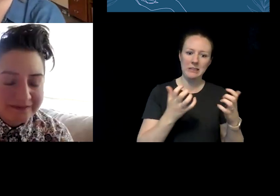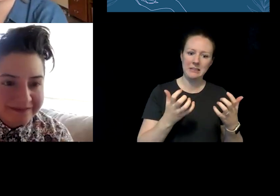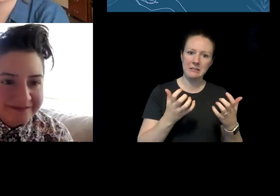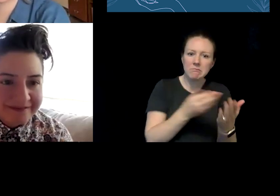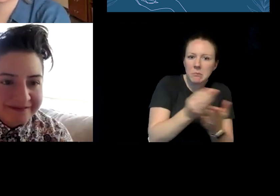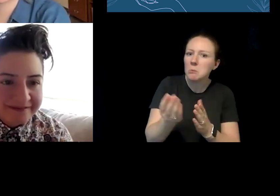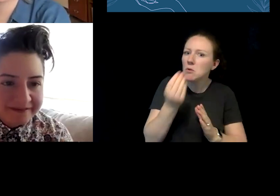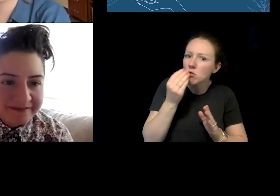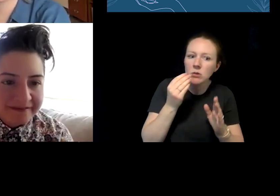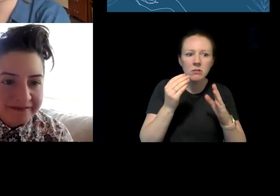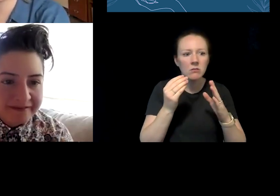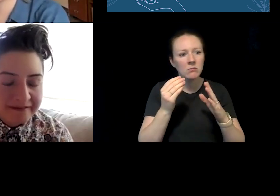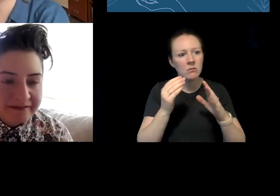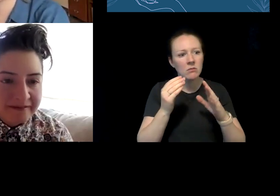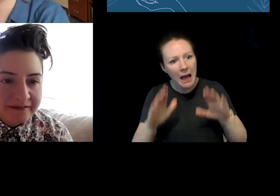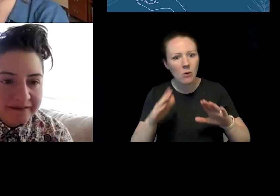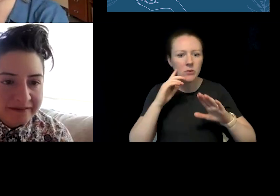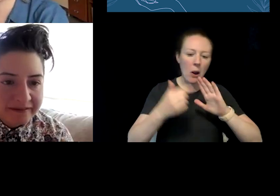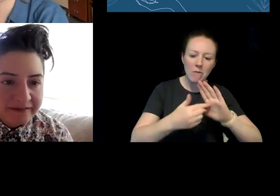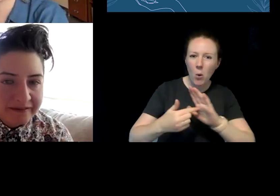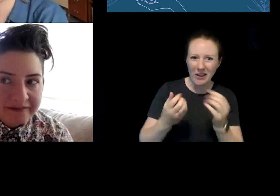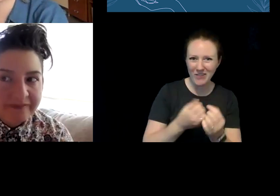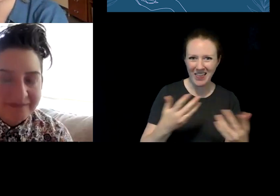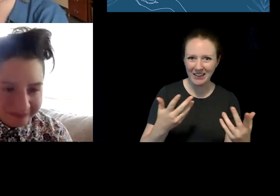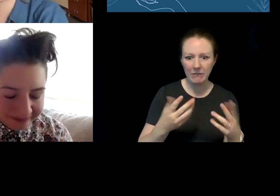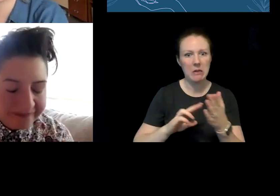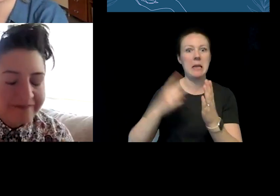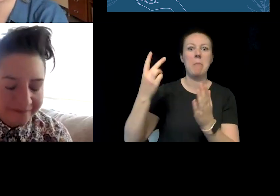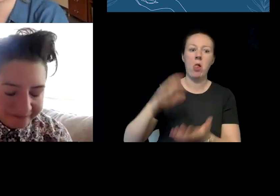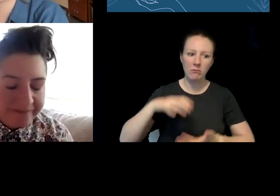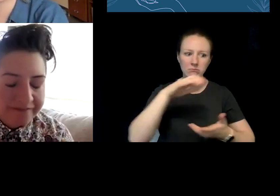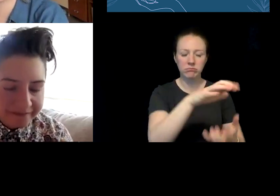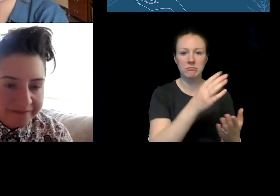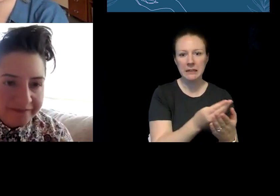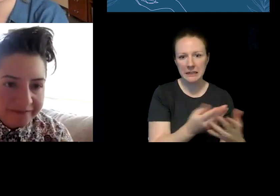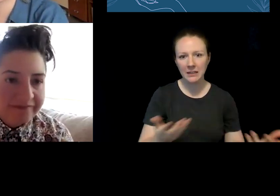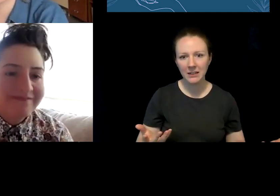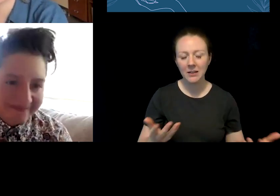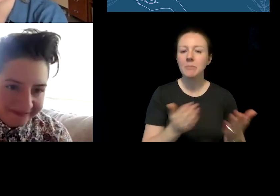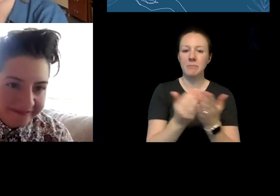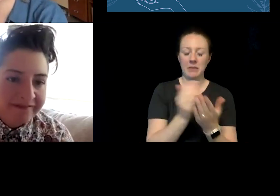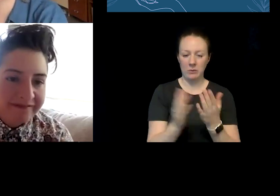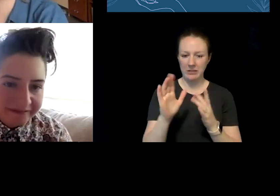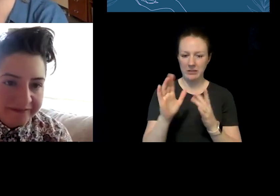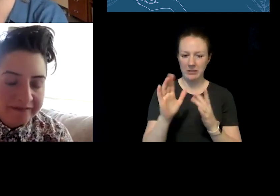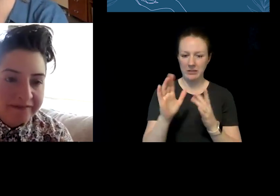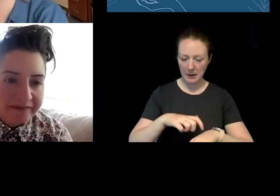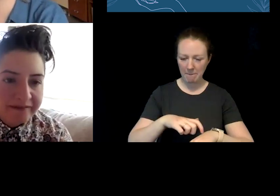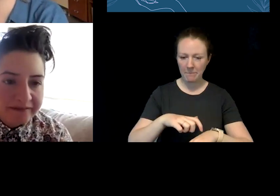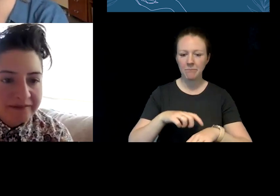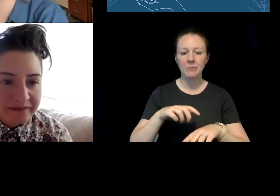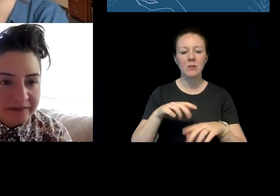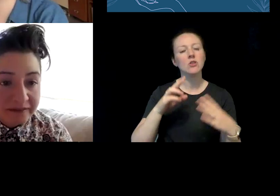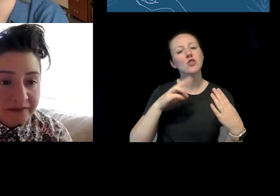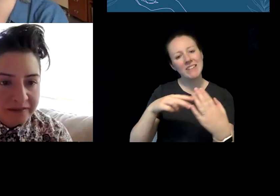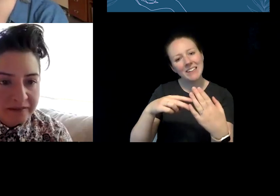that a priority for one, but also we gave a lot of time. You know, we were just presenting readings of plays. There was no